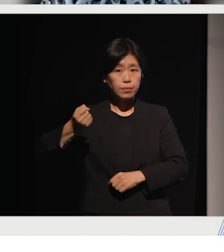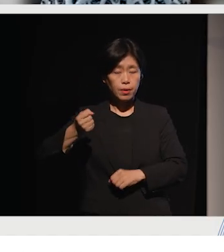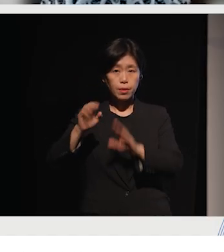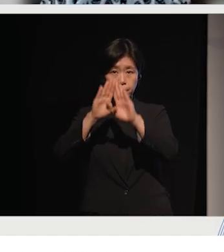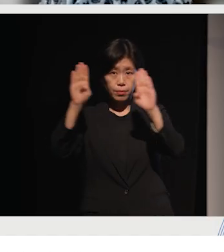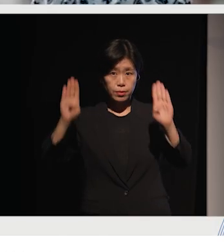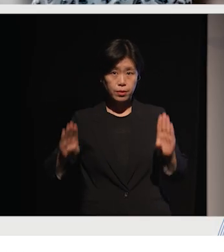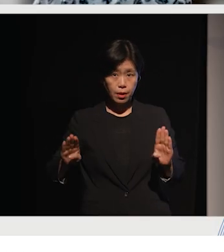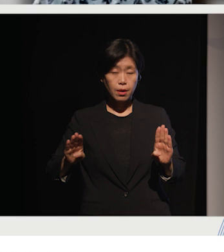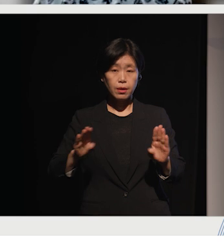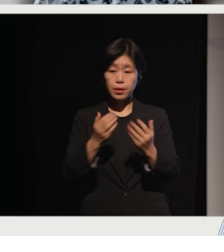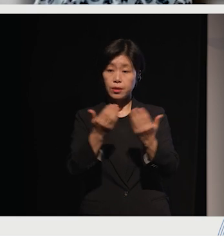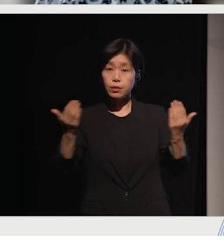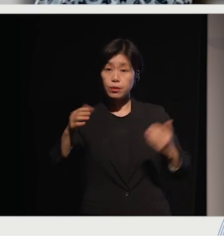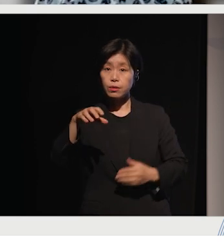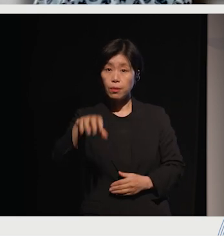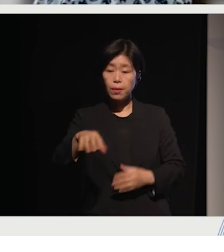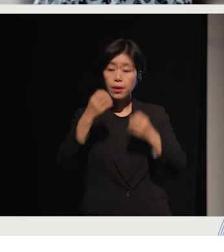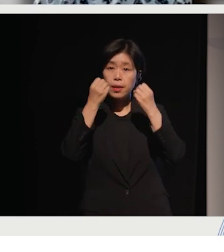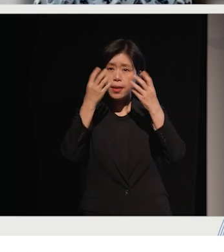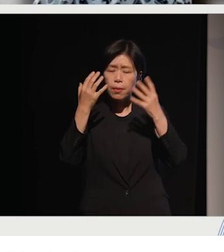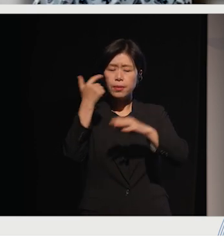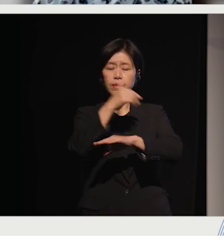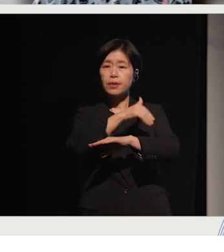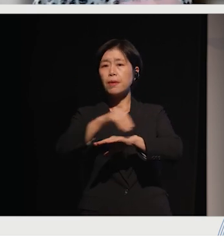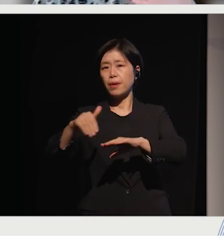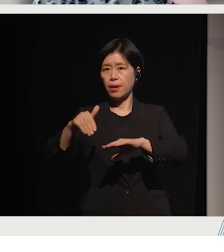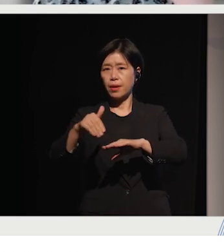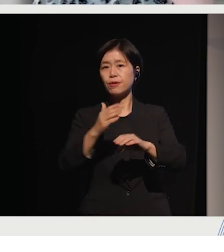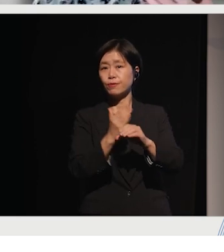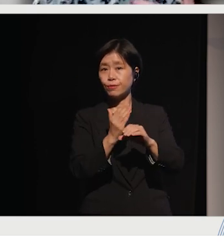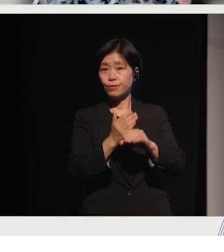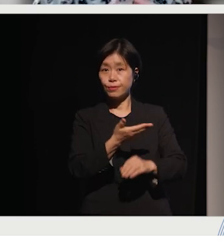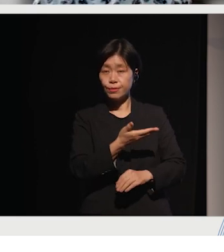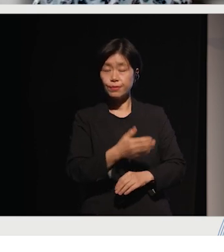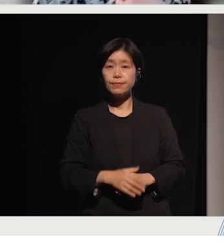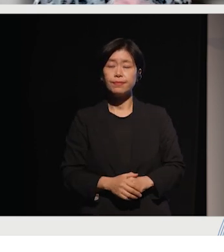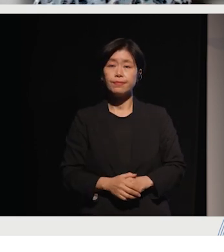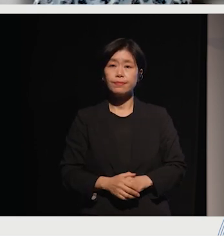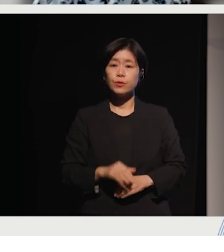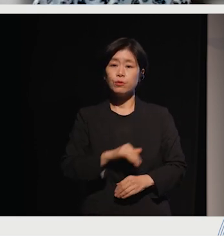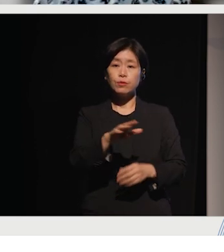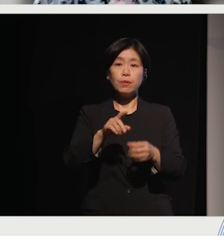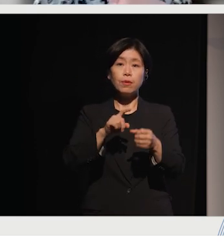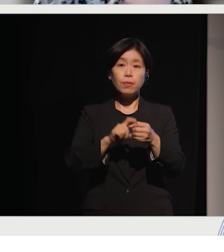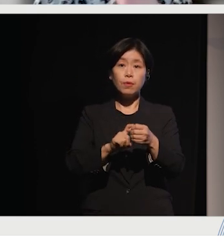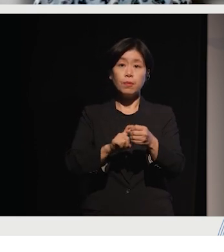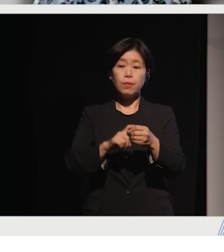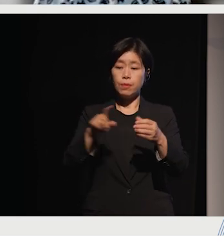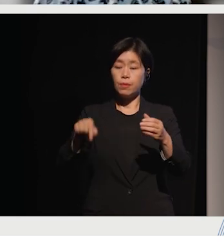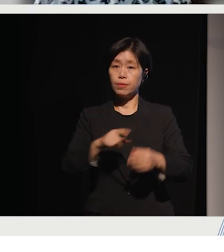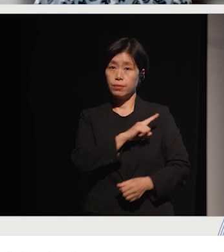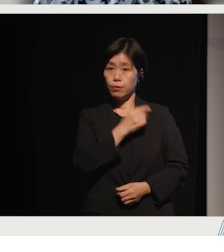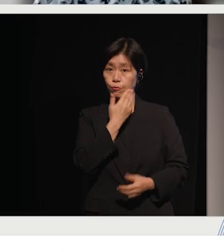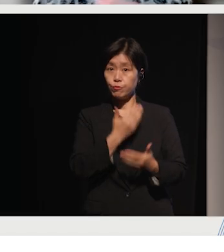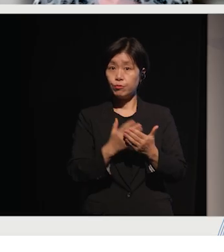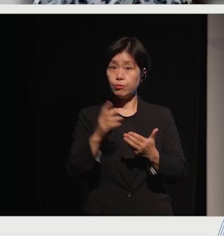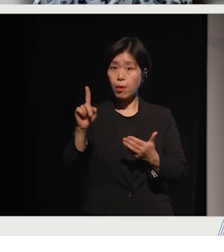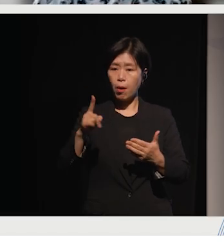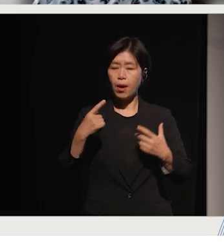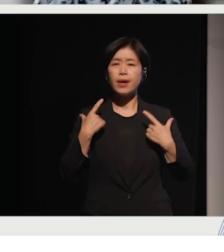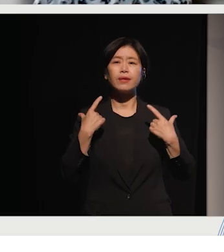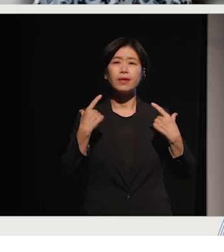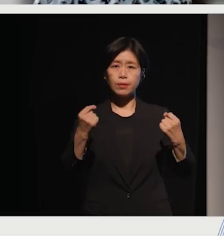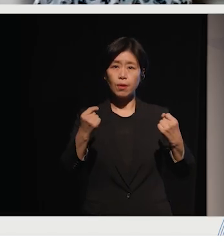newer museums. The most important thing about our mission are the 2 words consistent and integrated. When